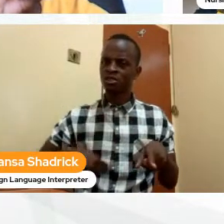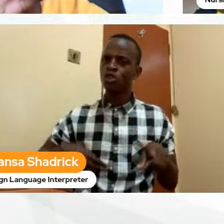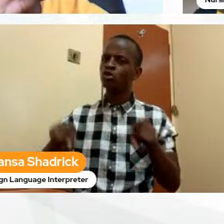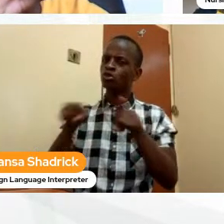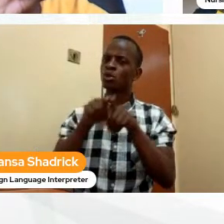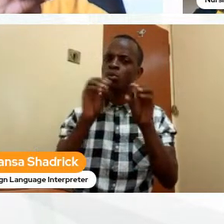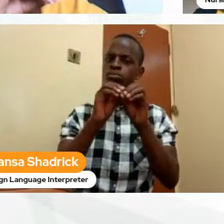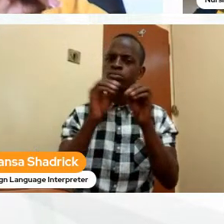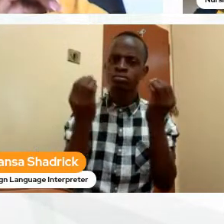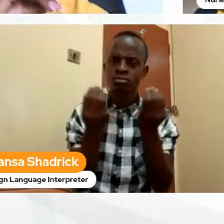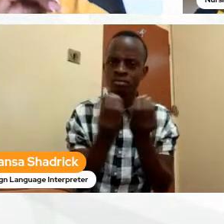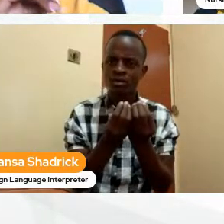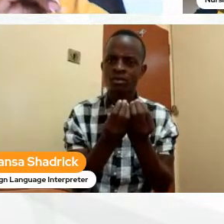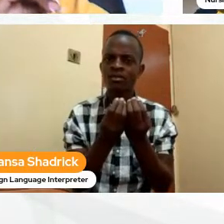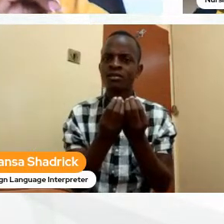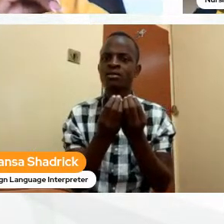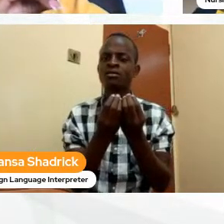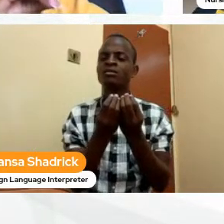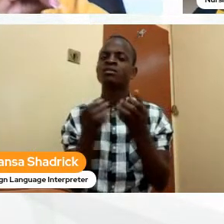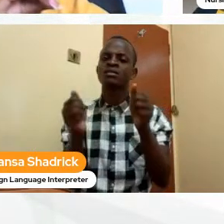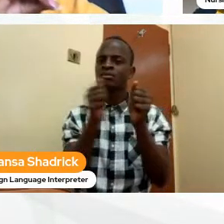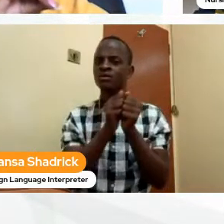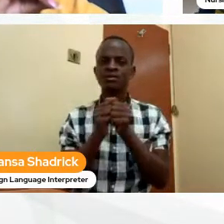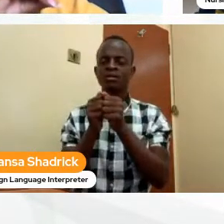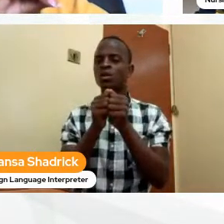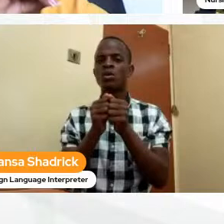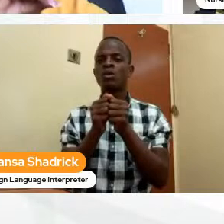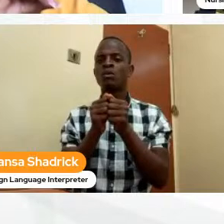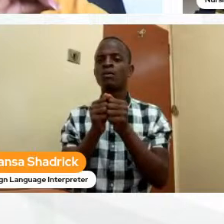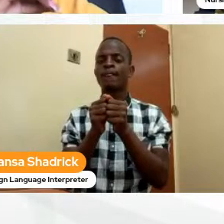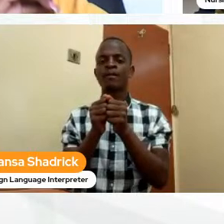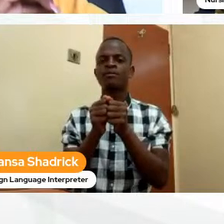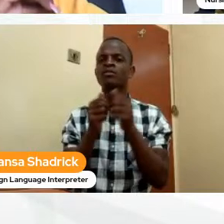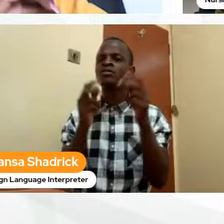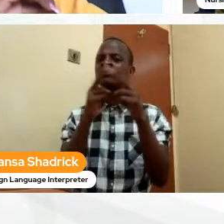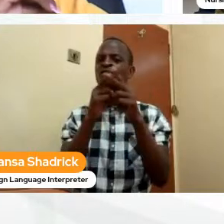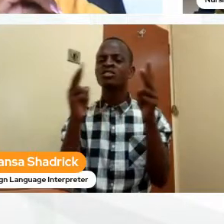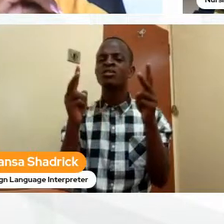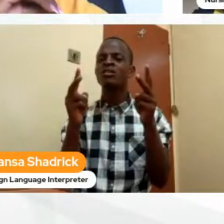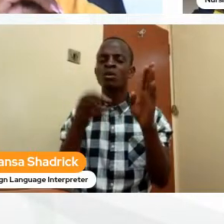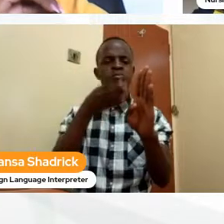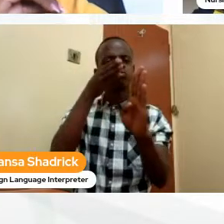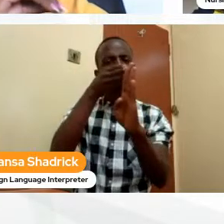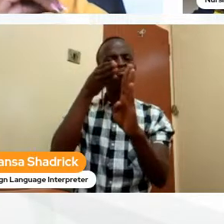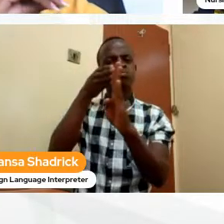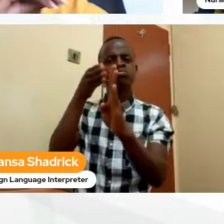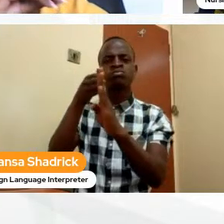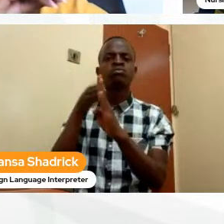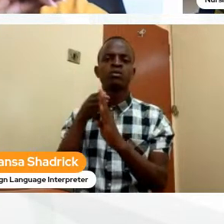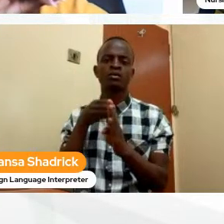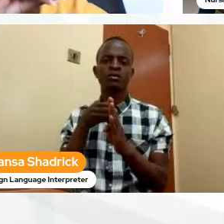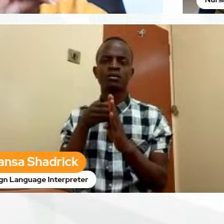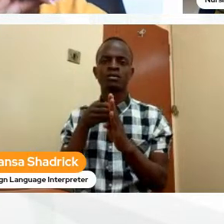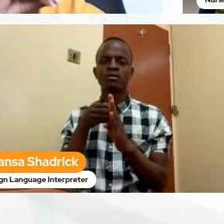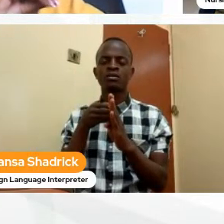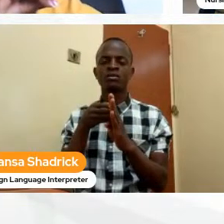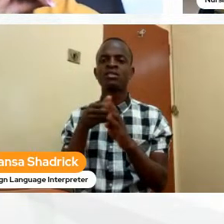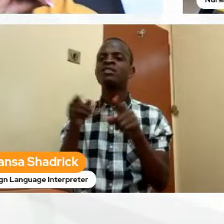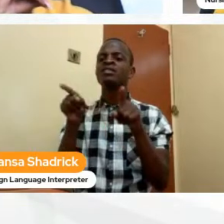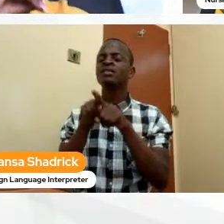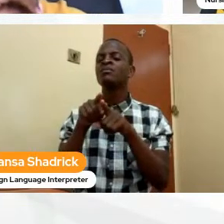are also dealing with adolescent and youth work. So those are our priorities. And also when you go to our